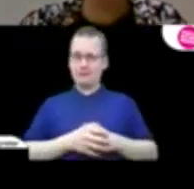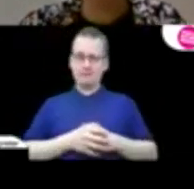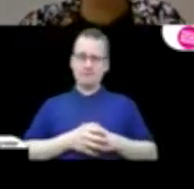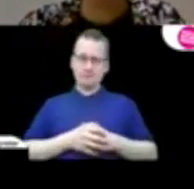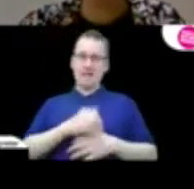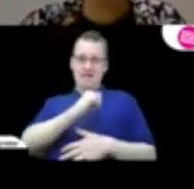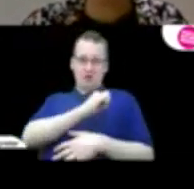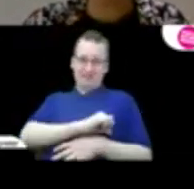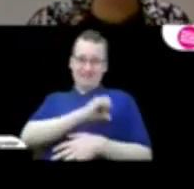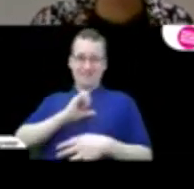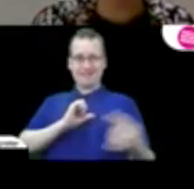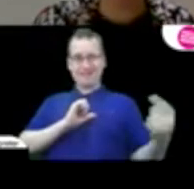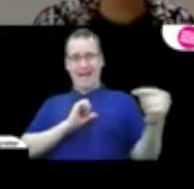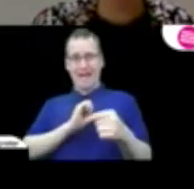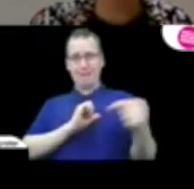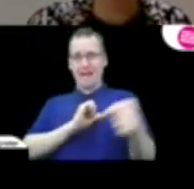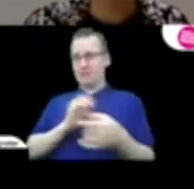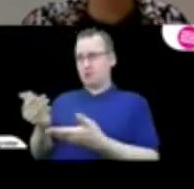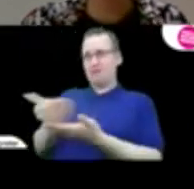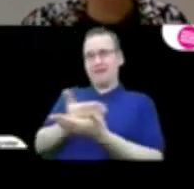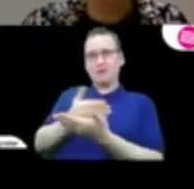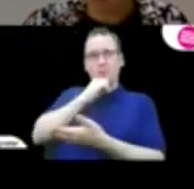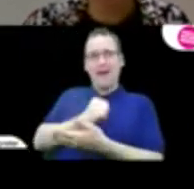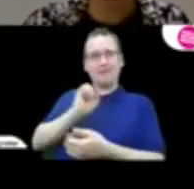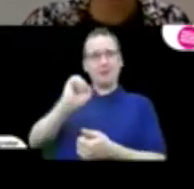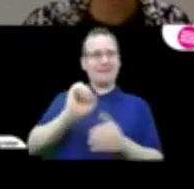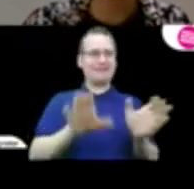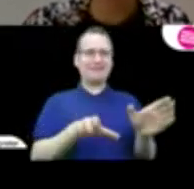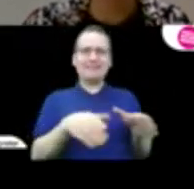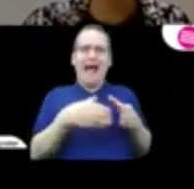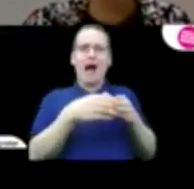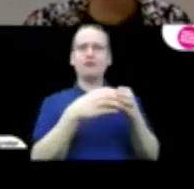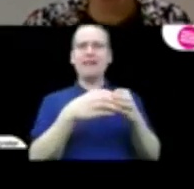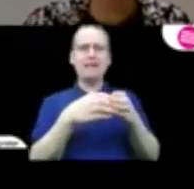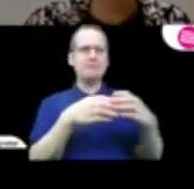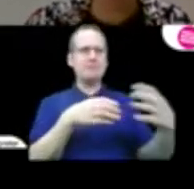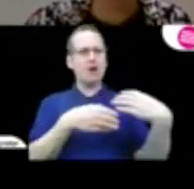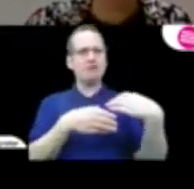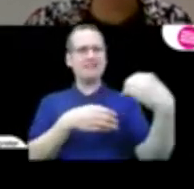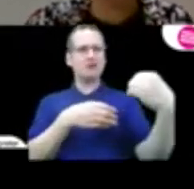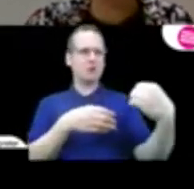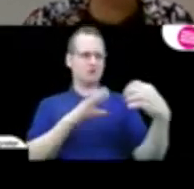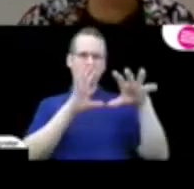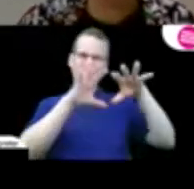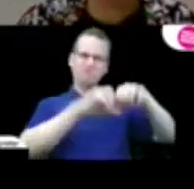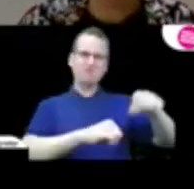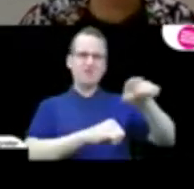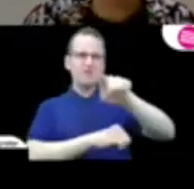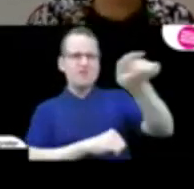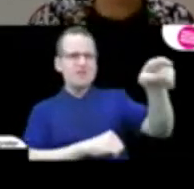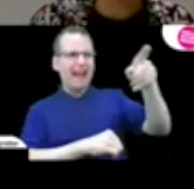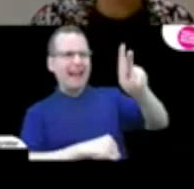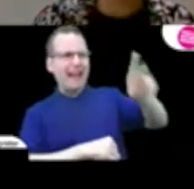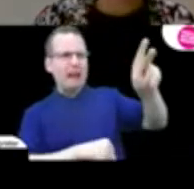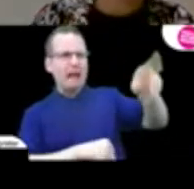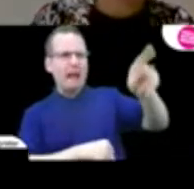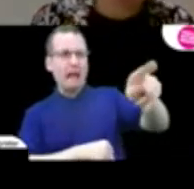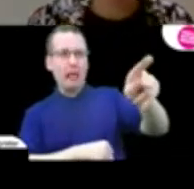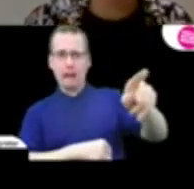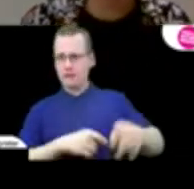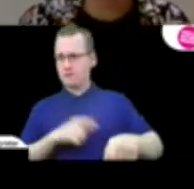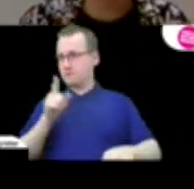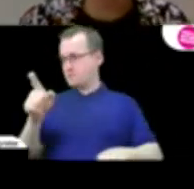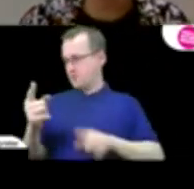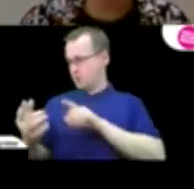to rescue men from his harem. He also had a number of men killed when they refused to sleep with him after